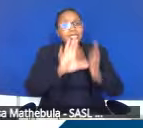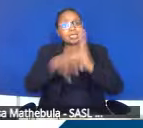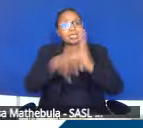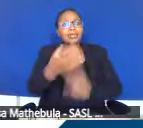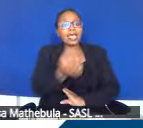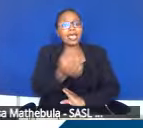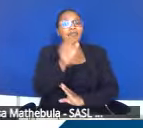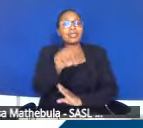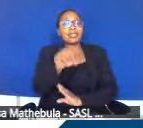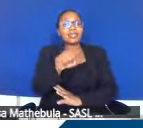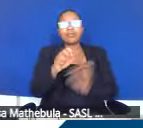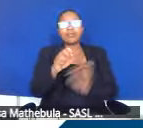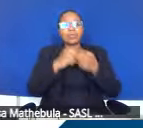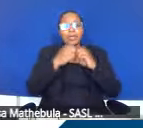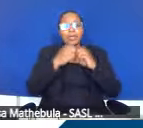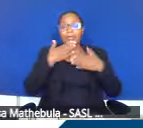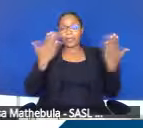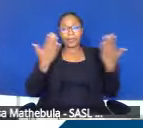with that.